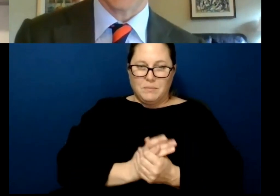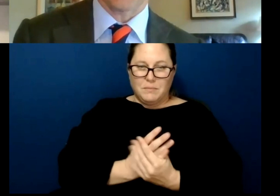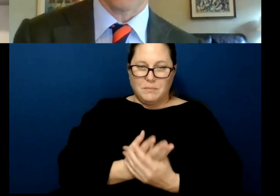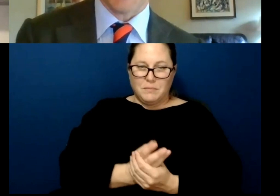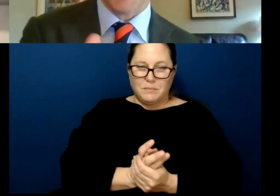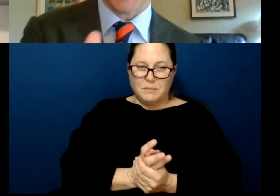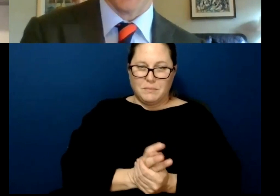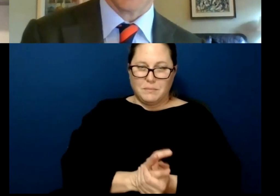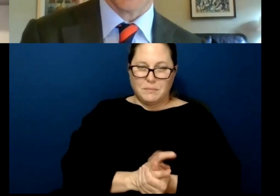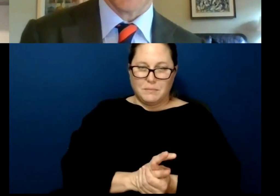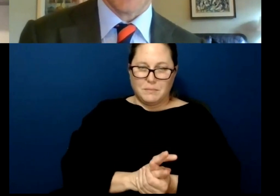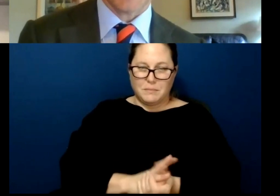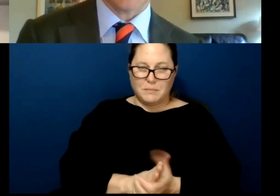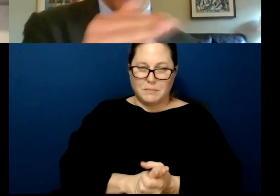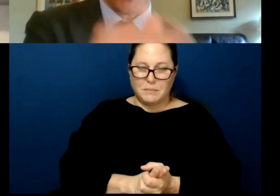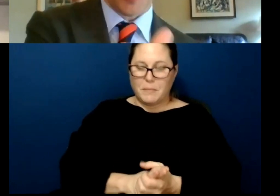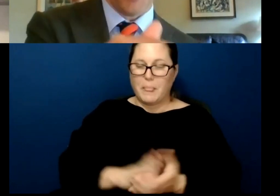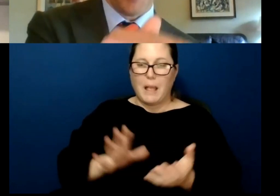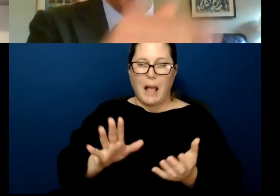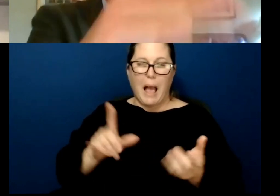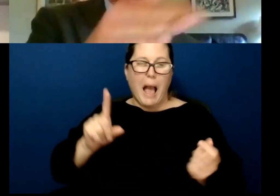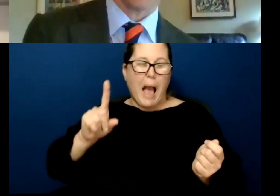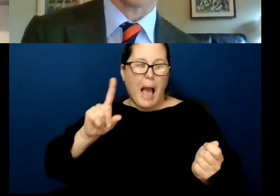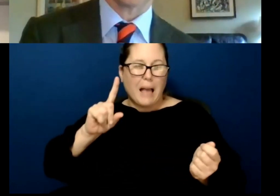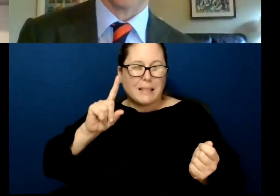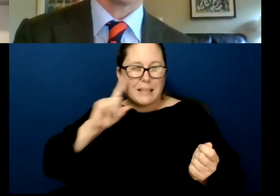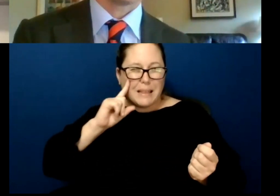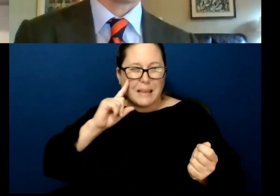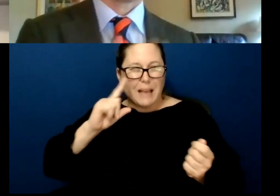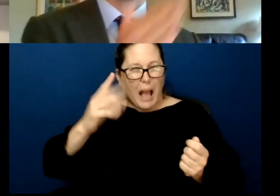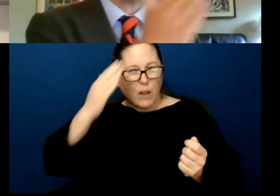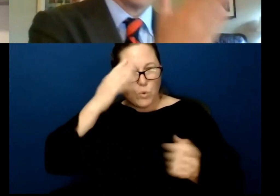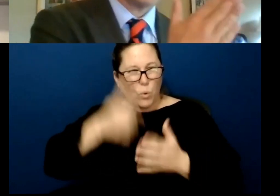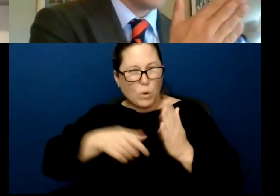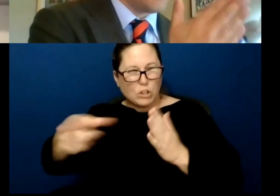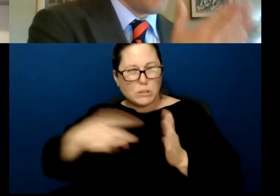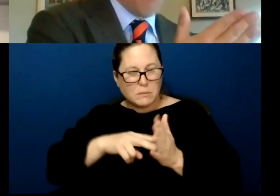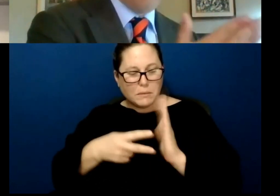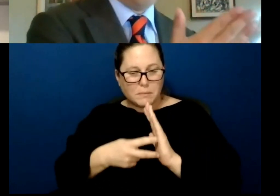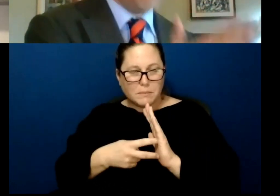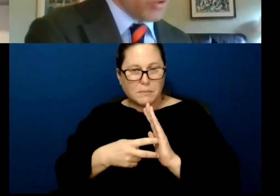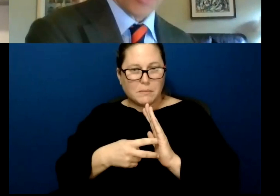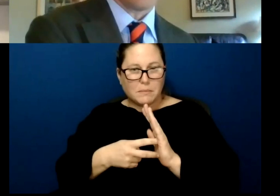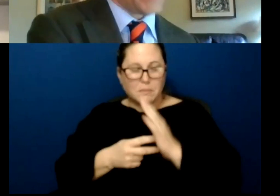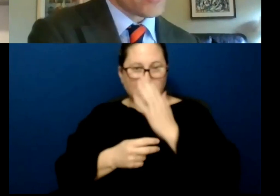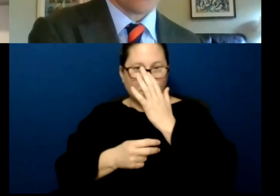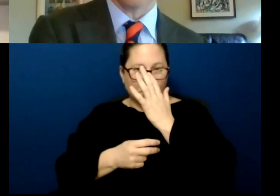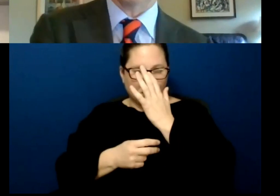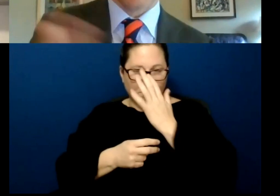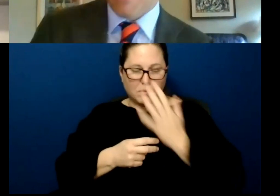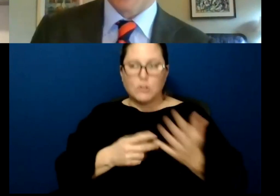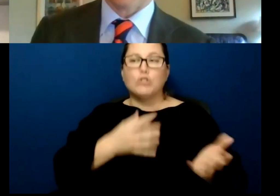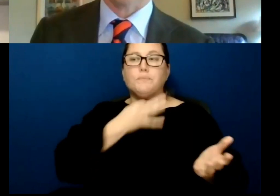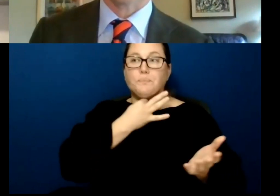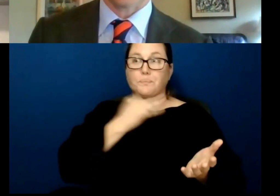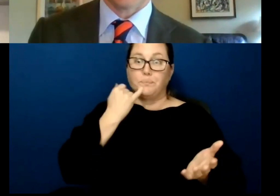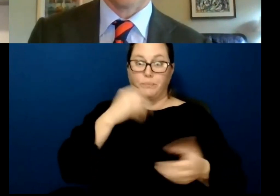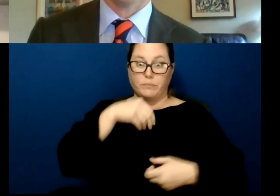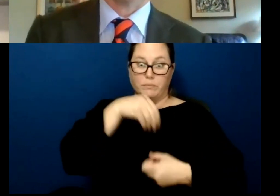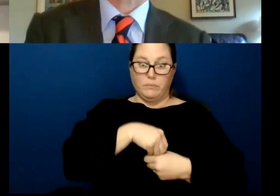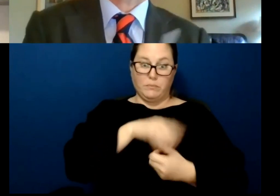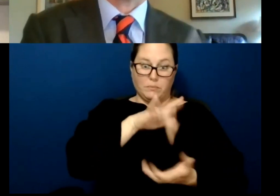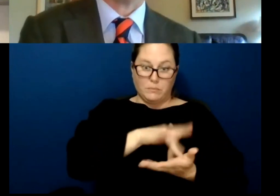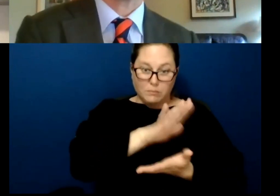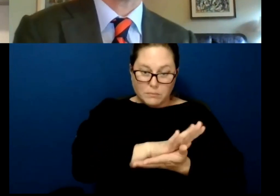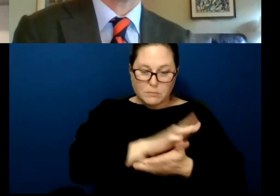paraphrase her question a little bit. I think I know what she's getting at. I'll start with Dr. Williams here. If you're in middle school, high school, even college right